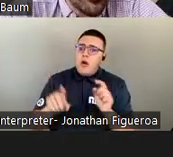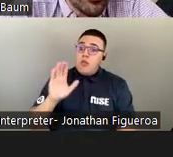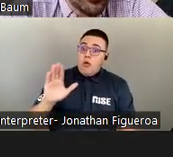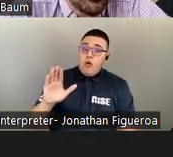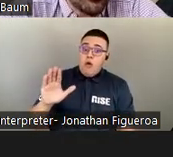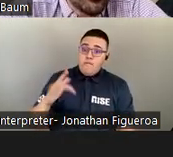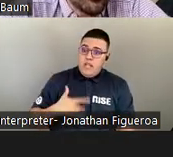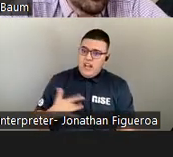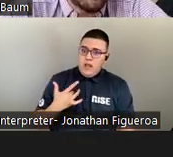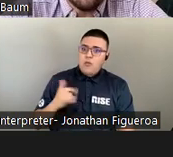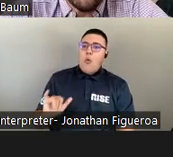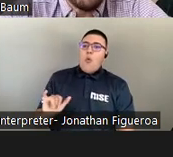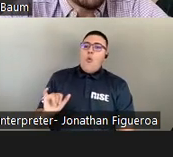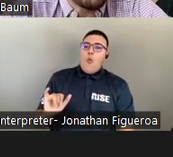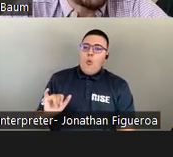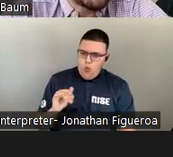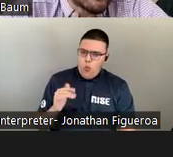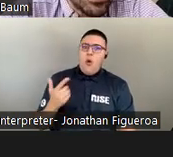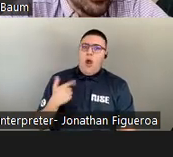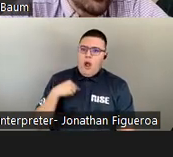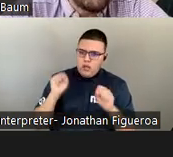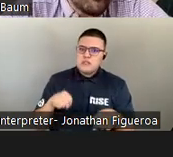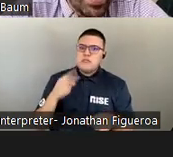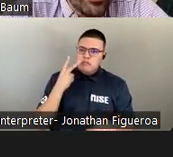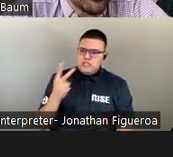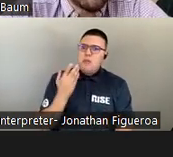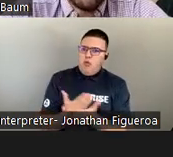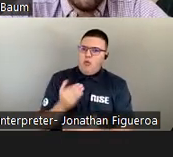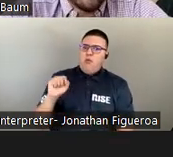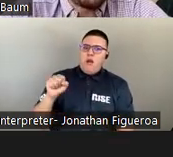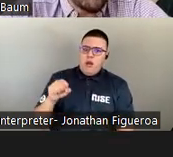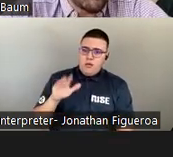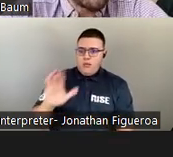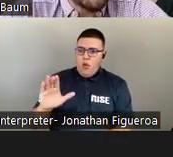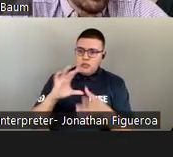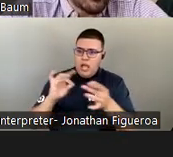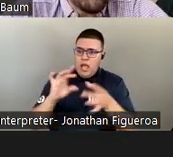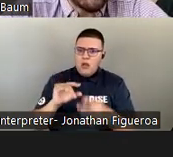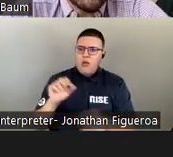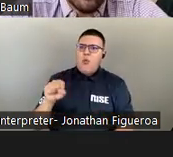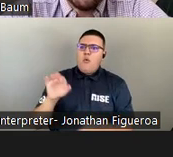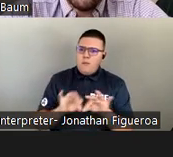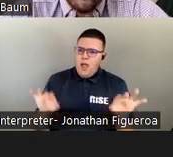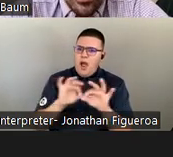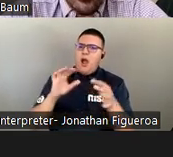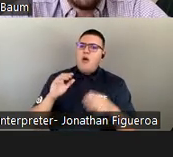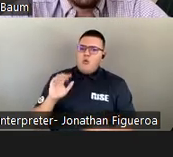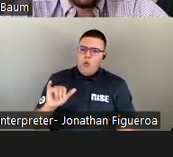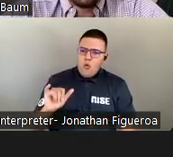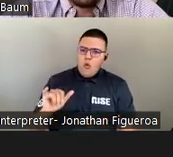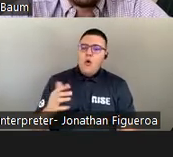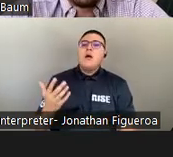they're heard. Let them know that what they're saying matters. If they are speaking up and saying,